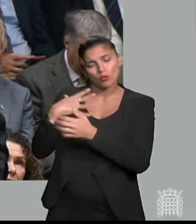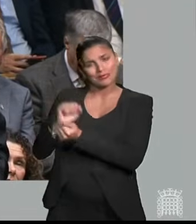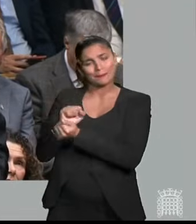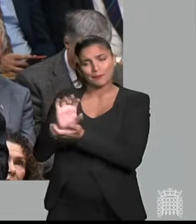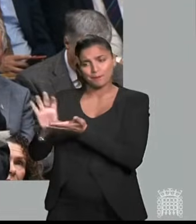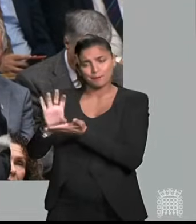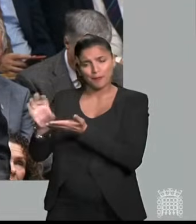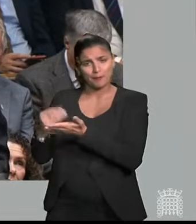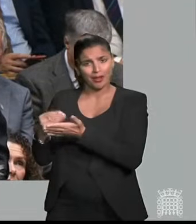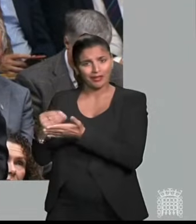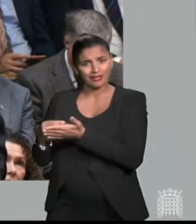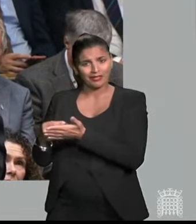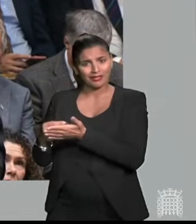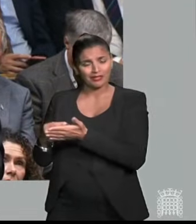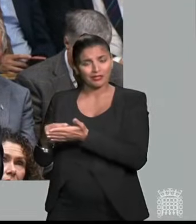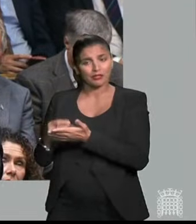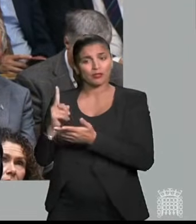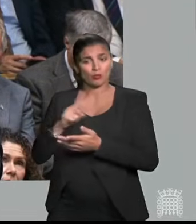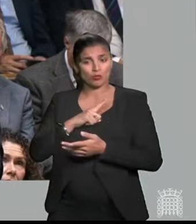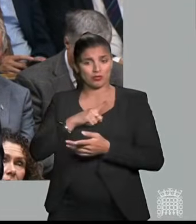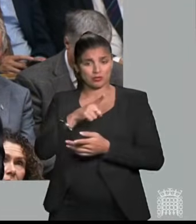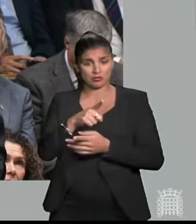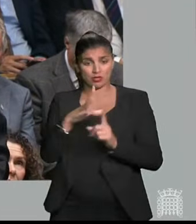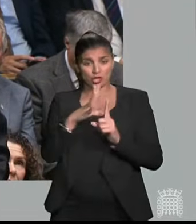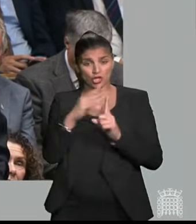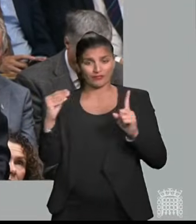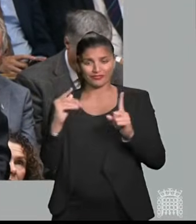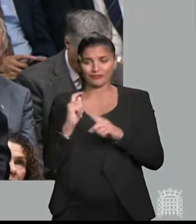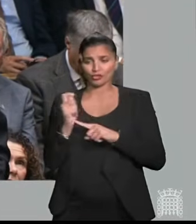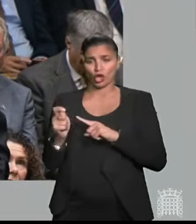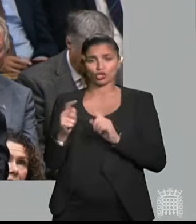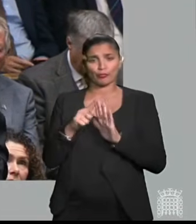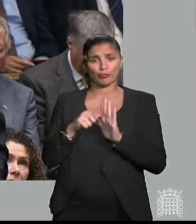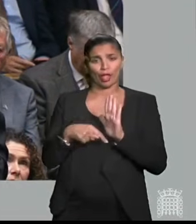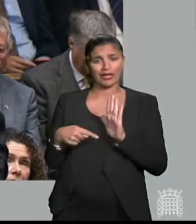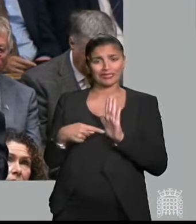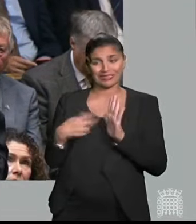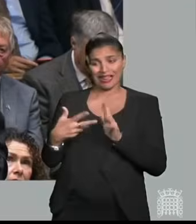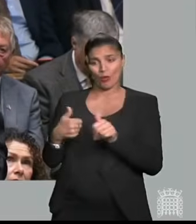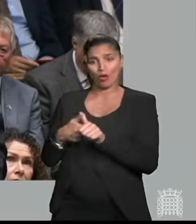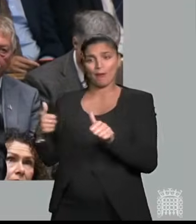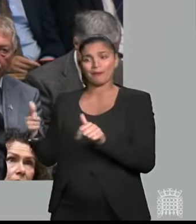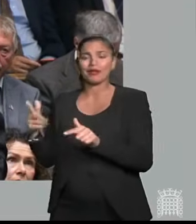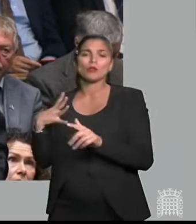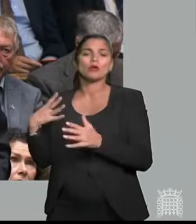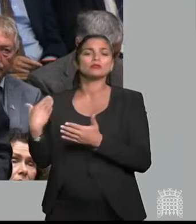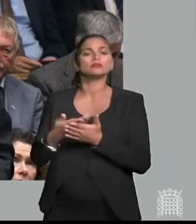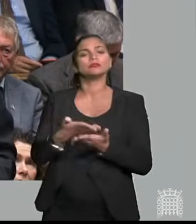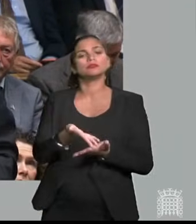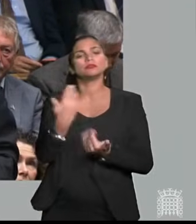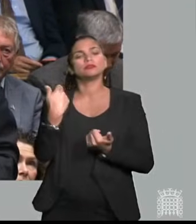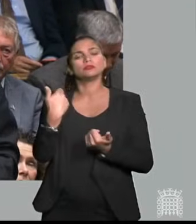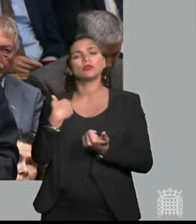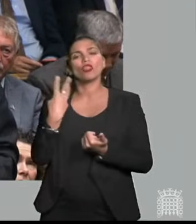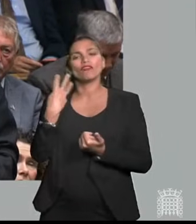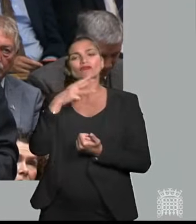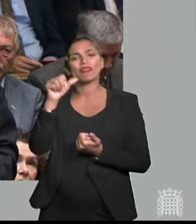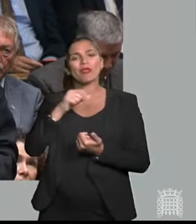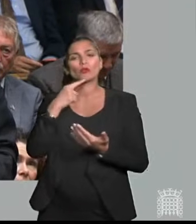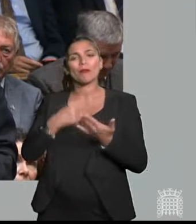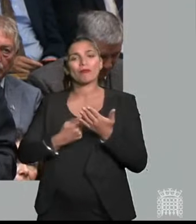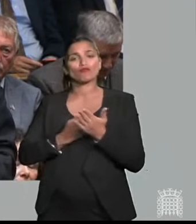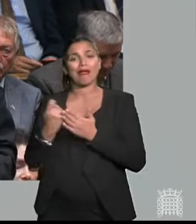Services, but thanks to the charging policy introduced by the Conservatives, that company is demanding £300,000 in rent. Will the